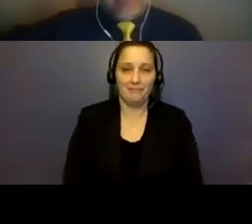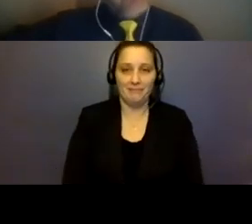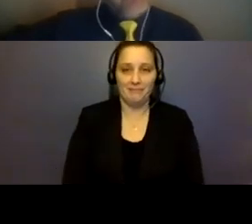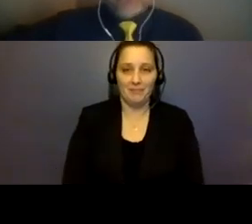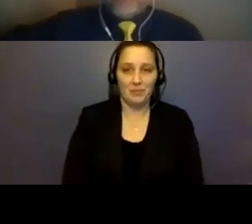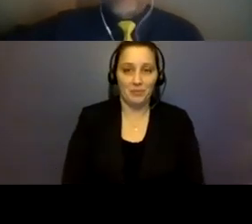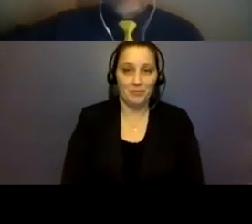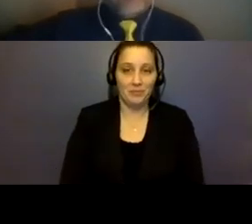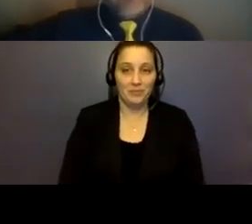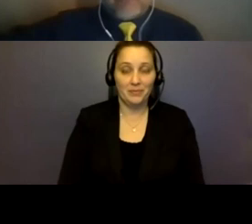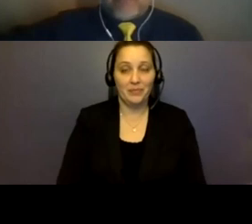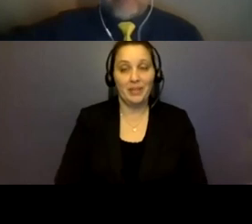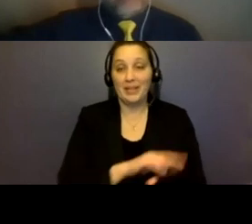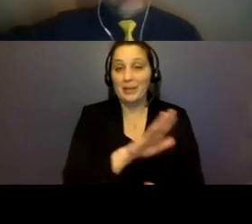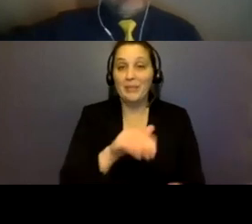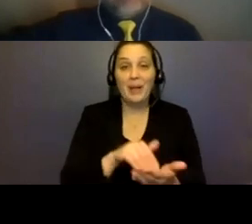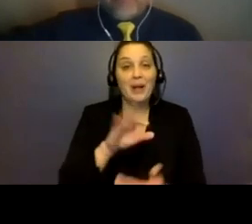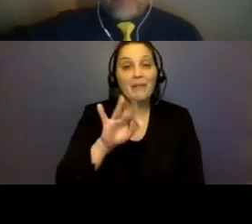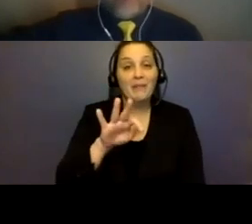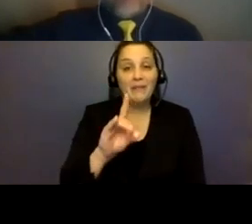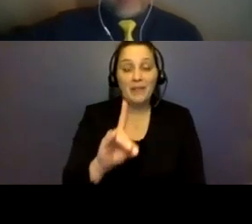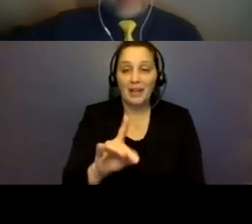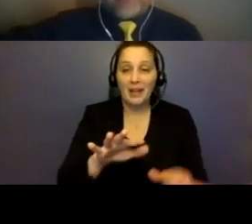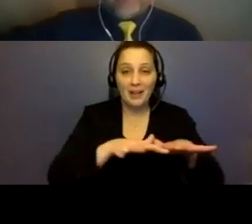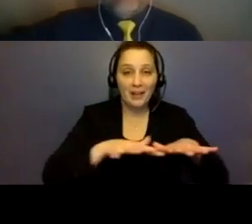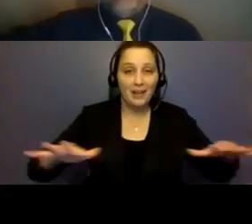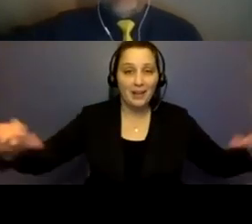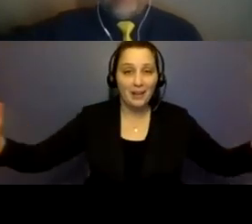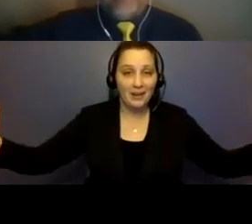And in the middle of the field, we'll gather.